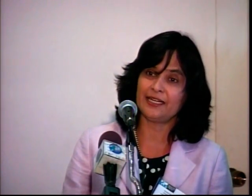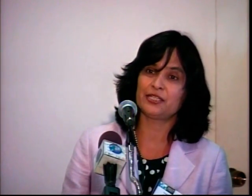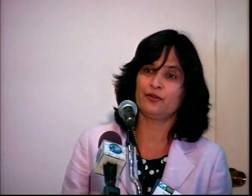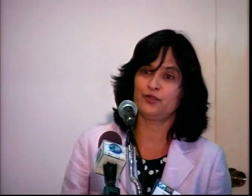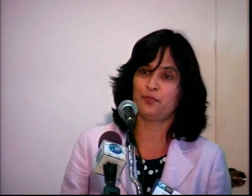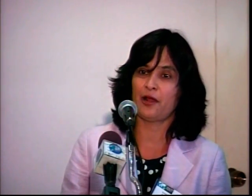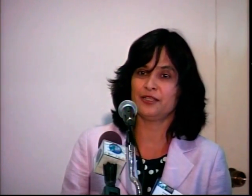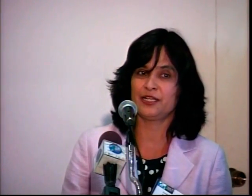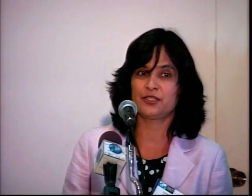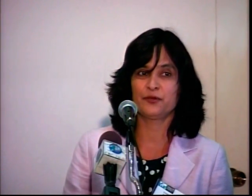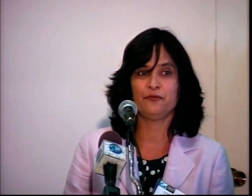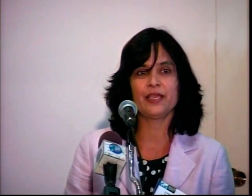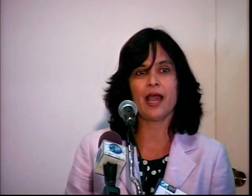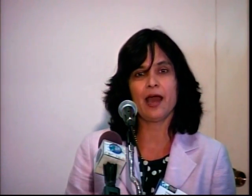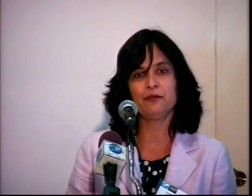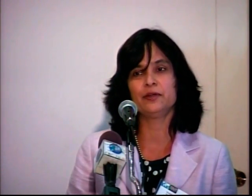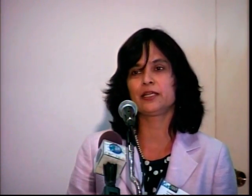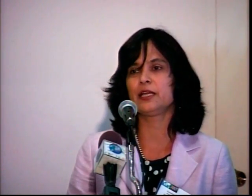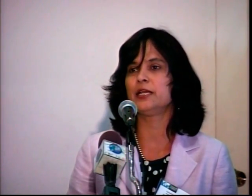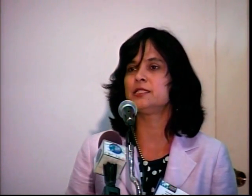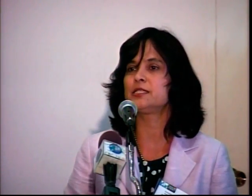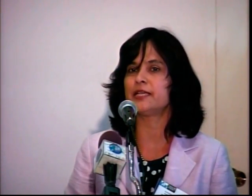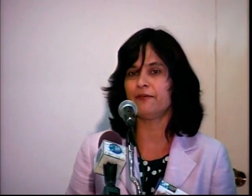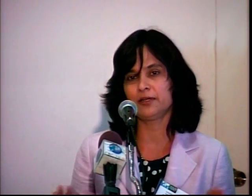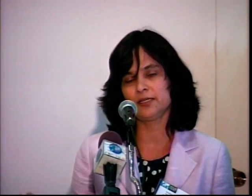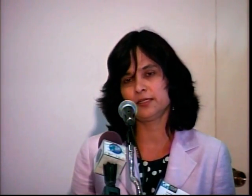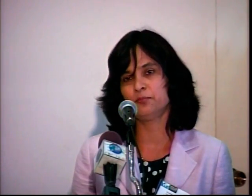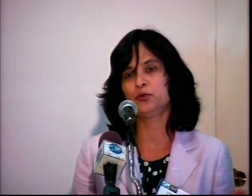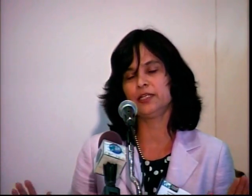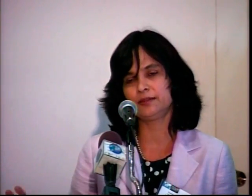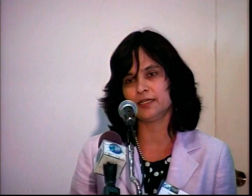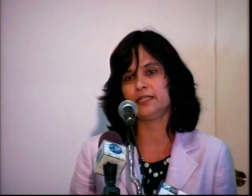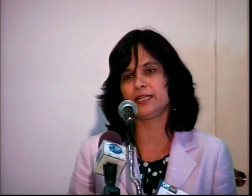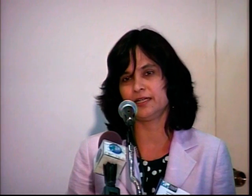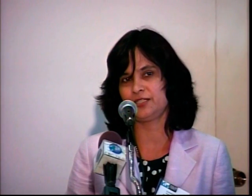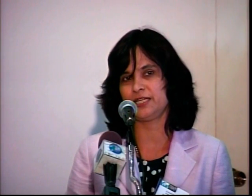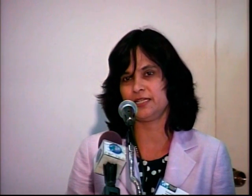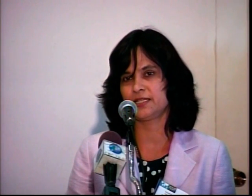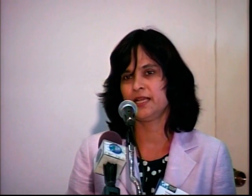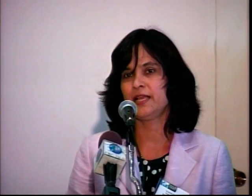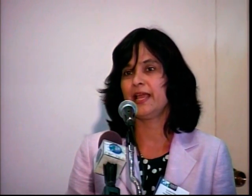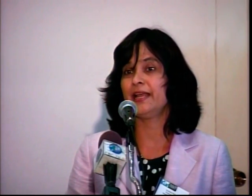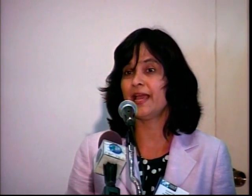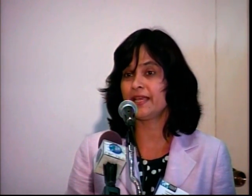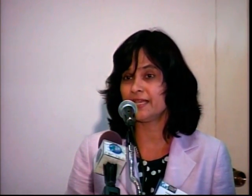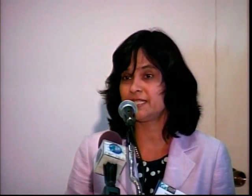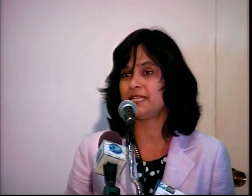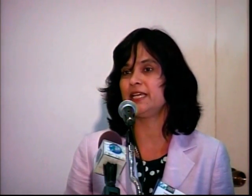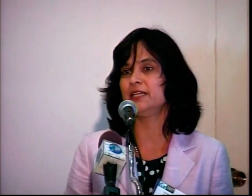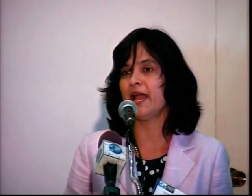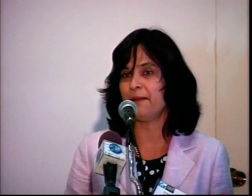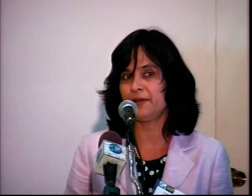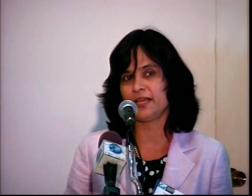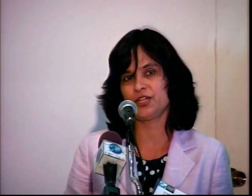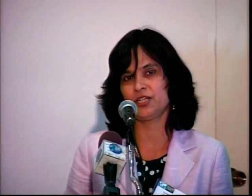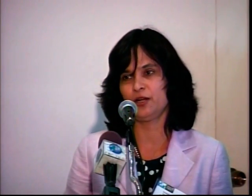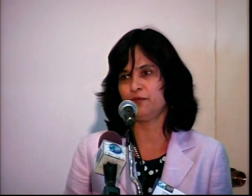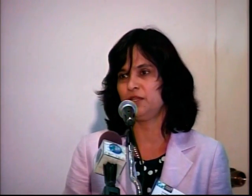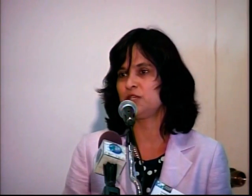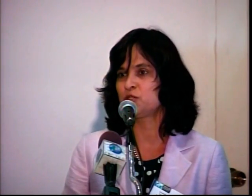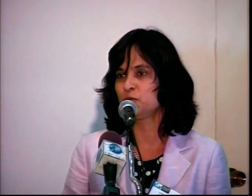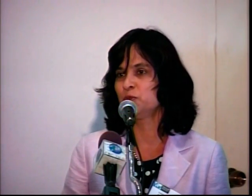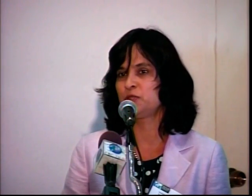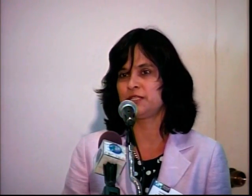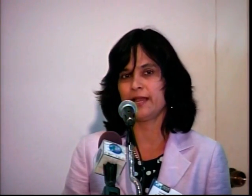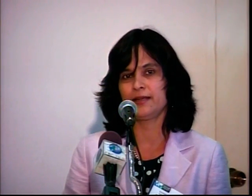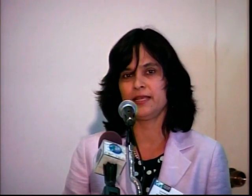the director of the project, we are working in more than 30 countries, and I can see the application of